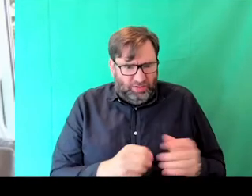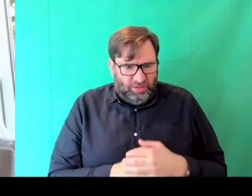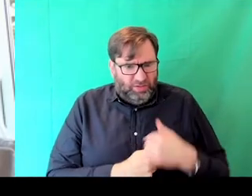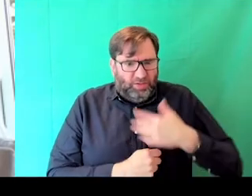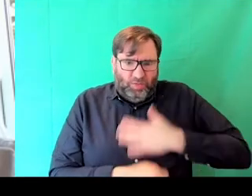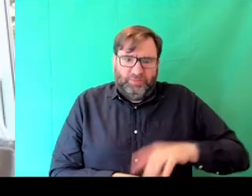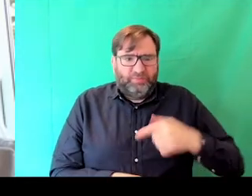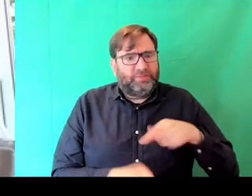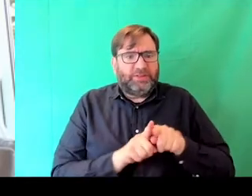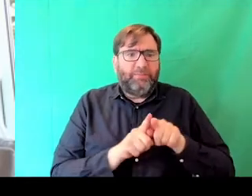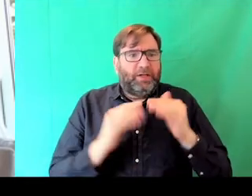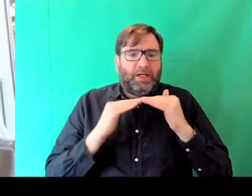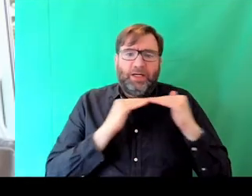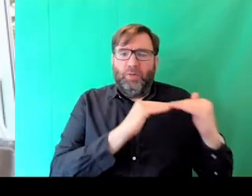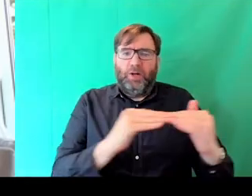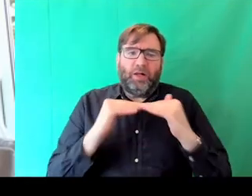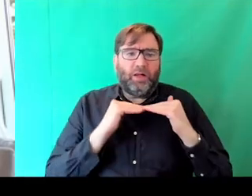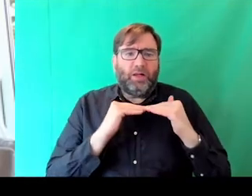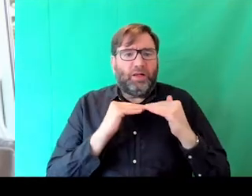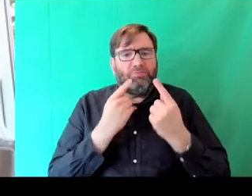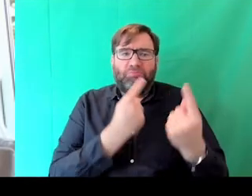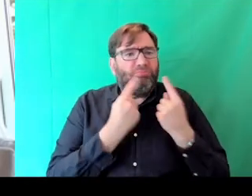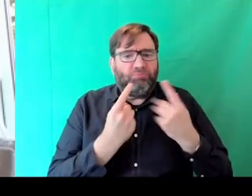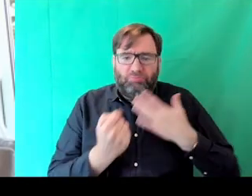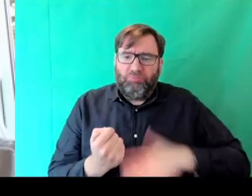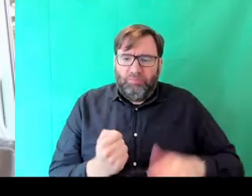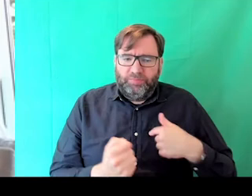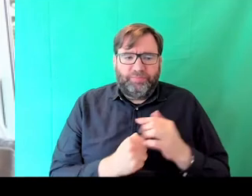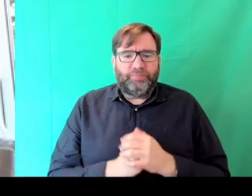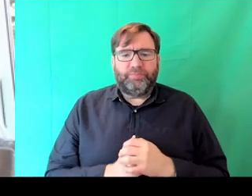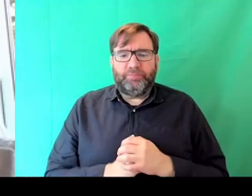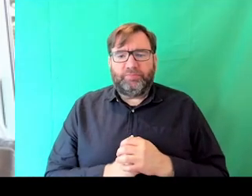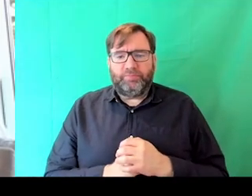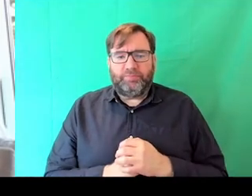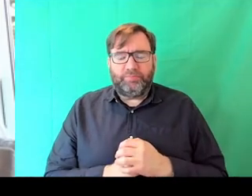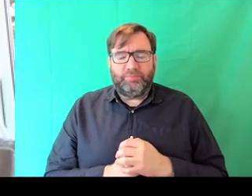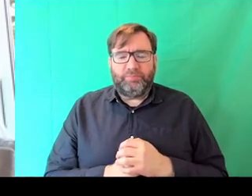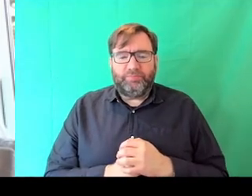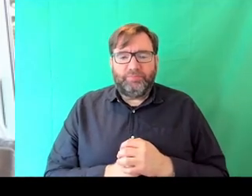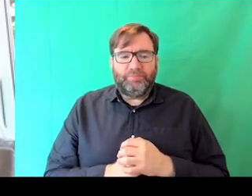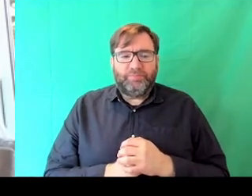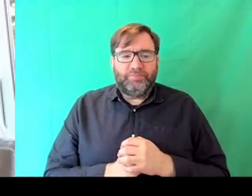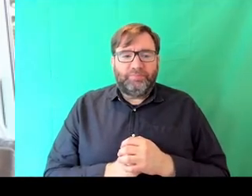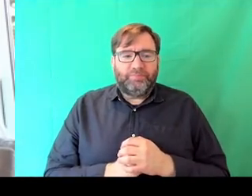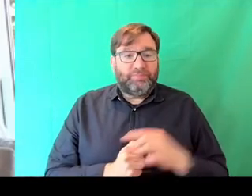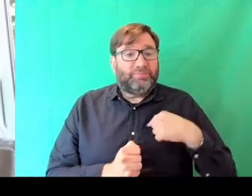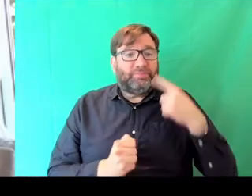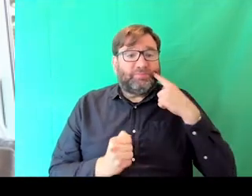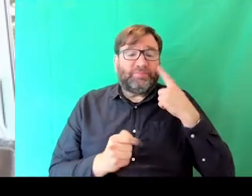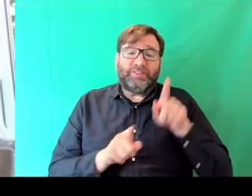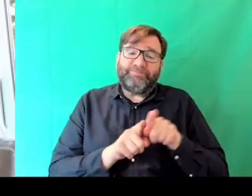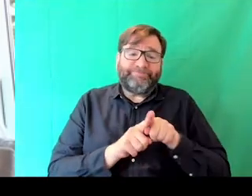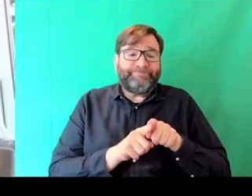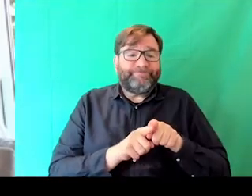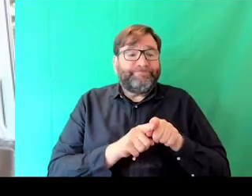people. And I think that's the biggest thing that I like to kind of share as a person with a disability, is that we're not